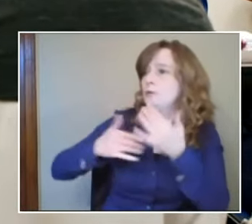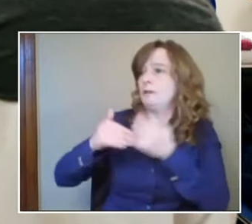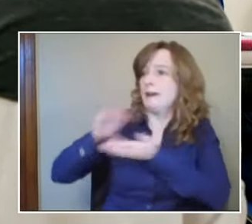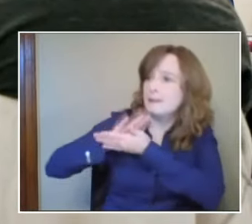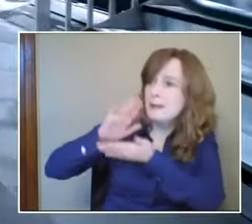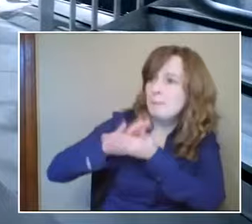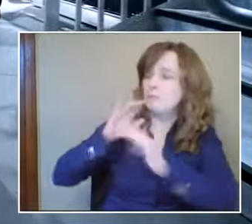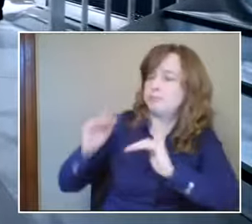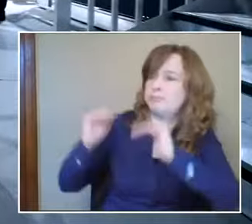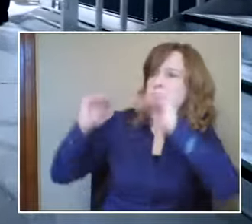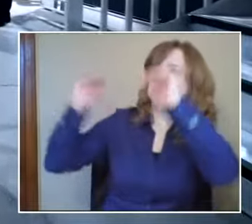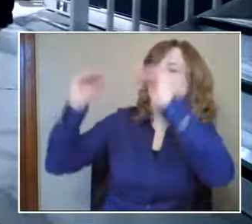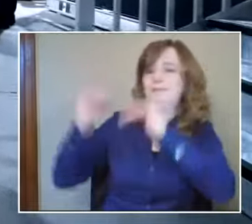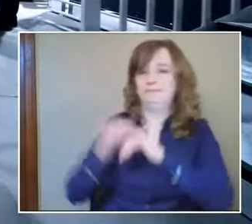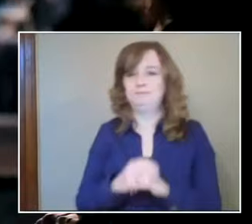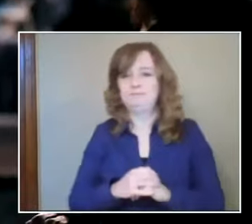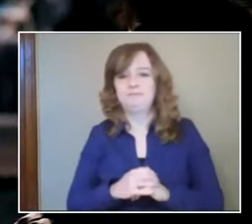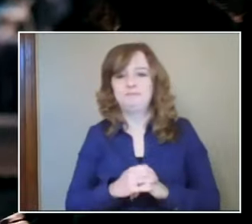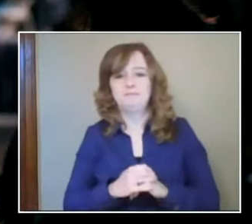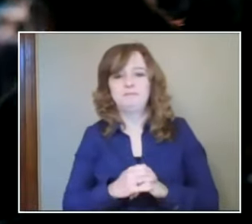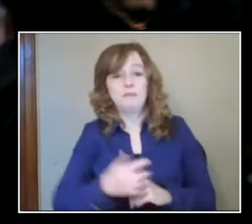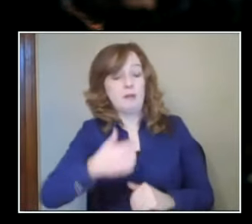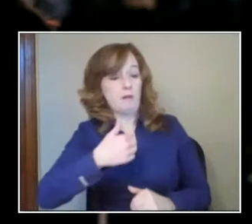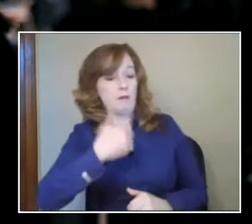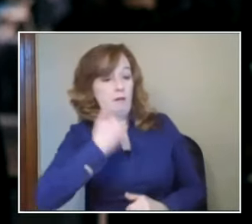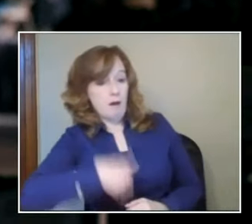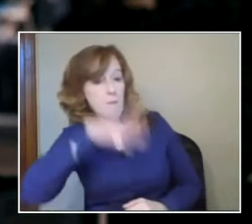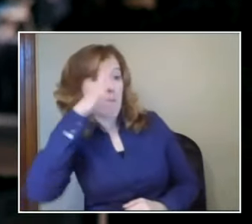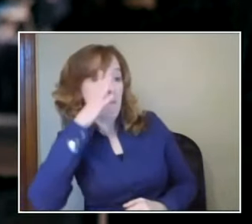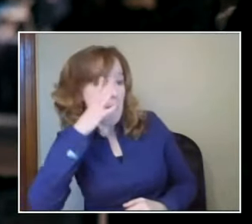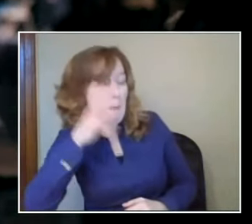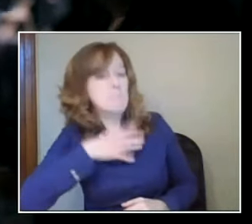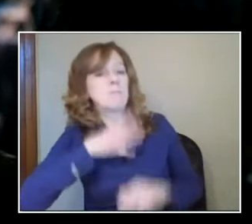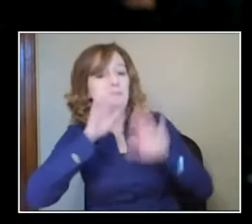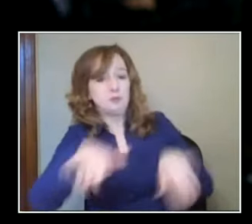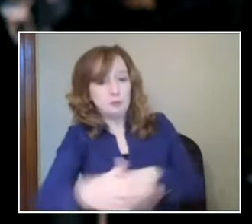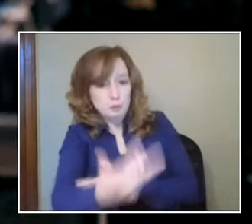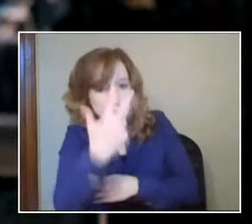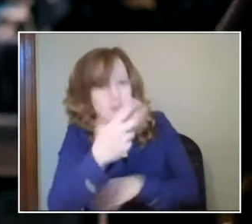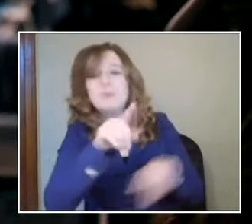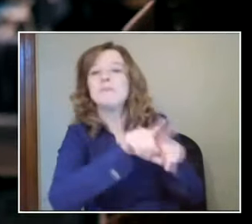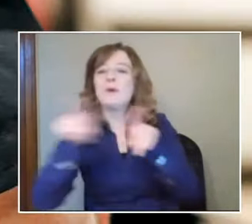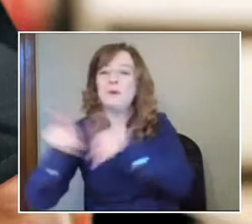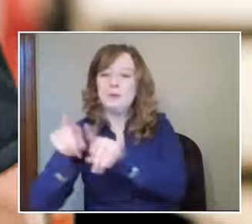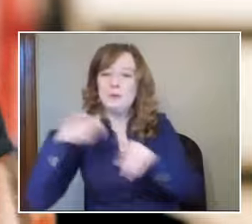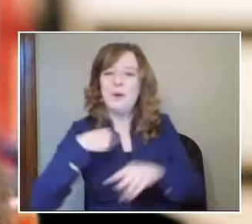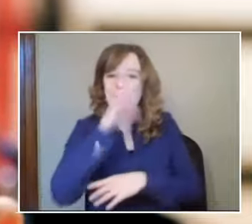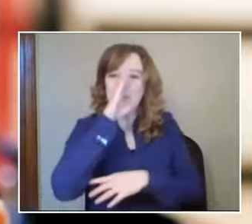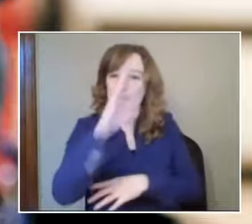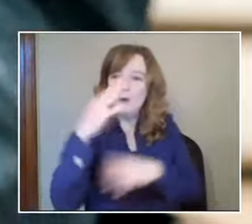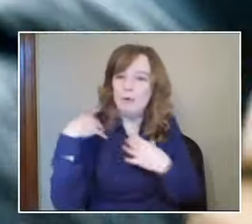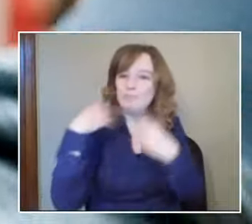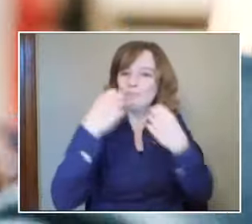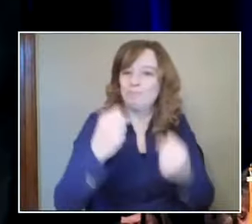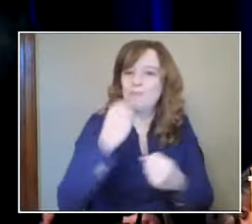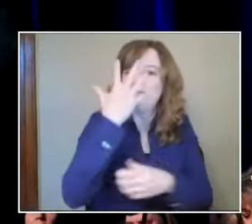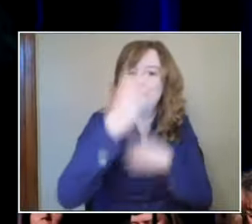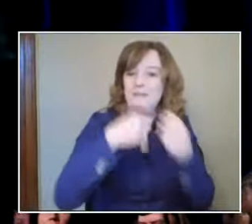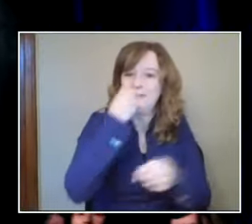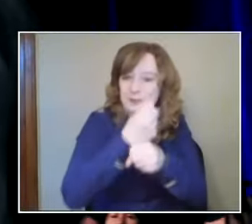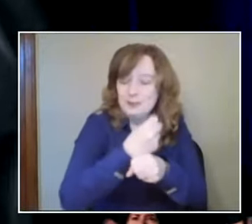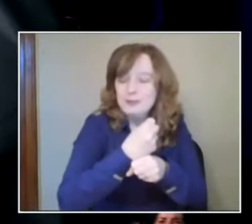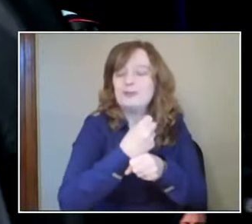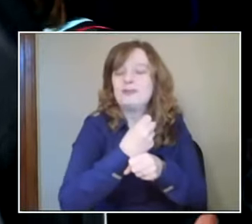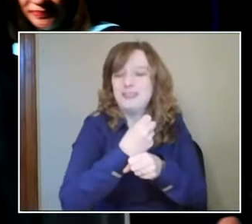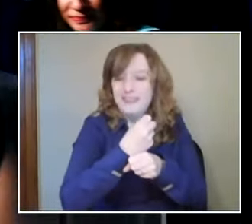Not only am I a mom and raising three children, but I'm also a recovering addict who has almost 5 years sober. I'm the first one in my family to graduate from